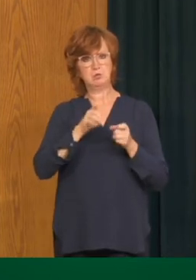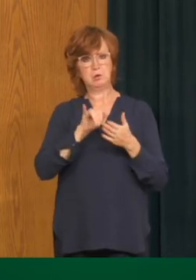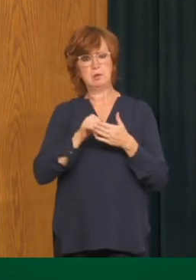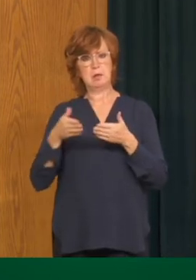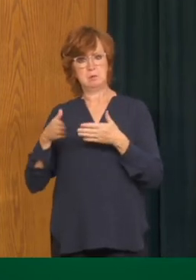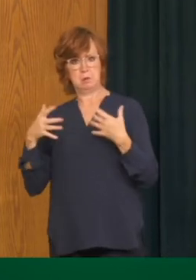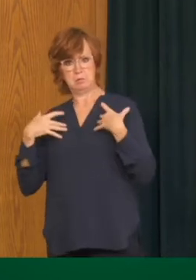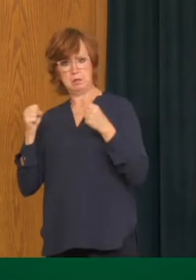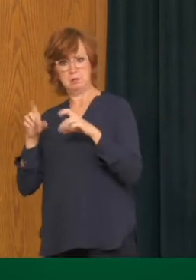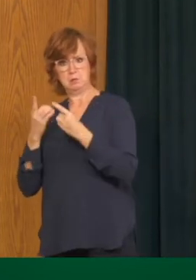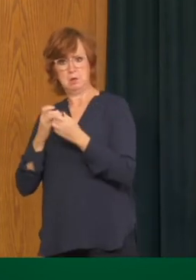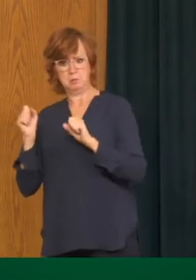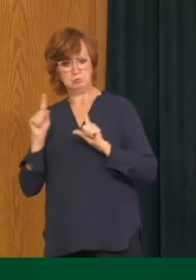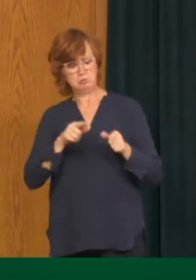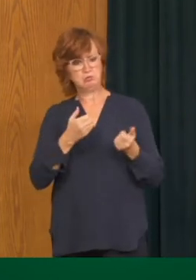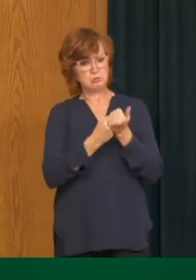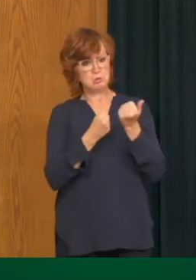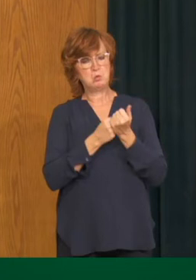that.